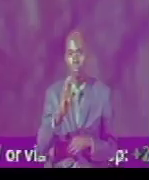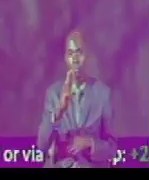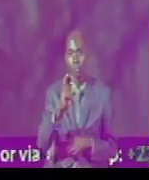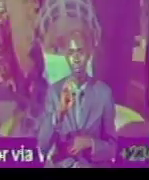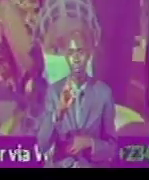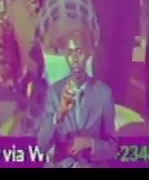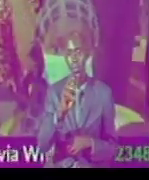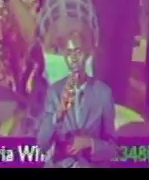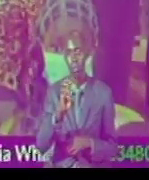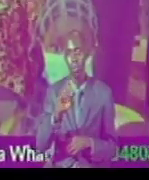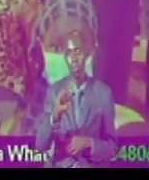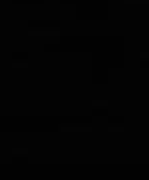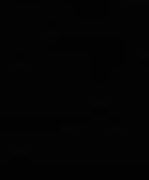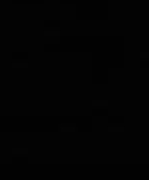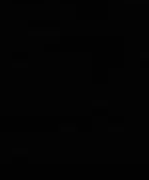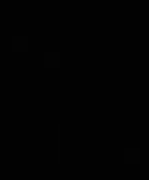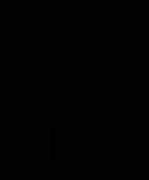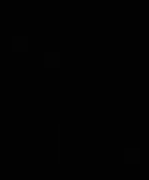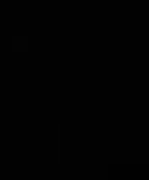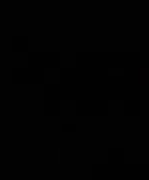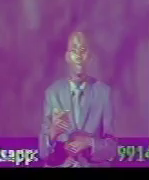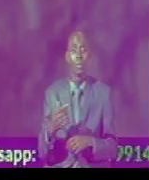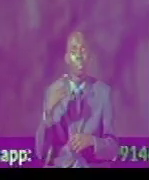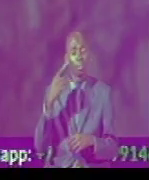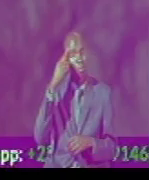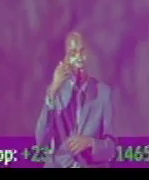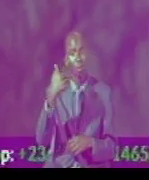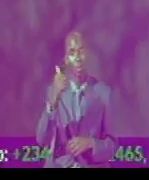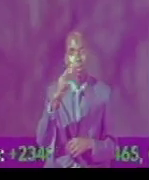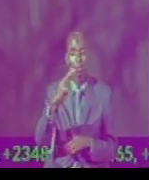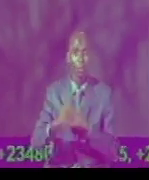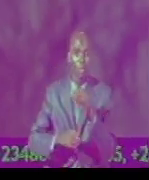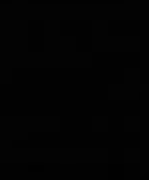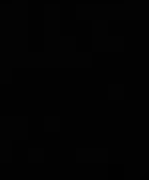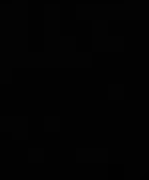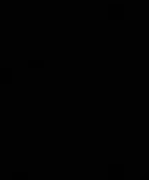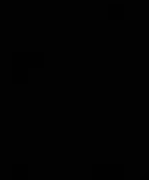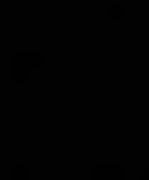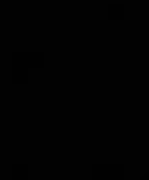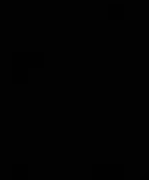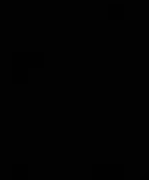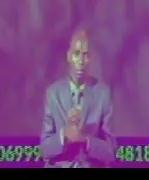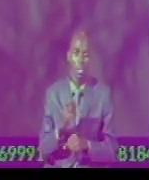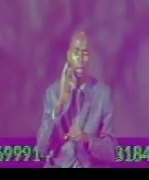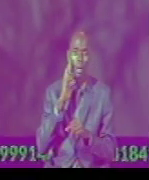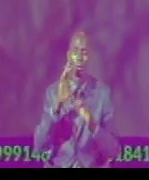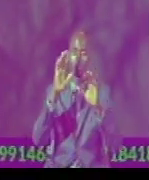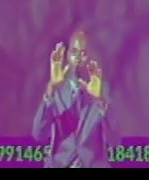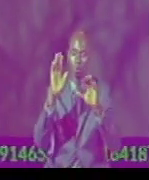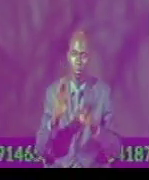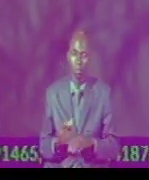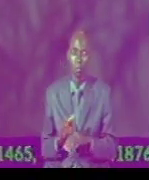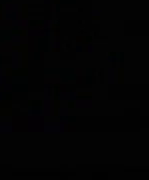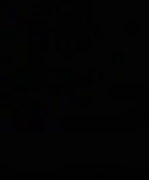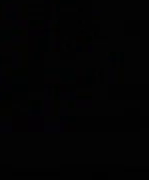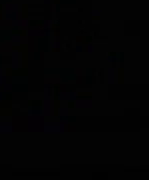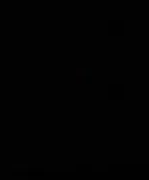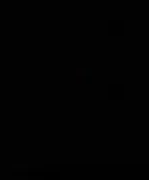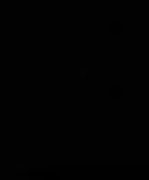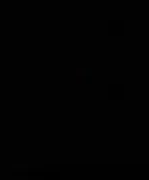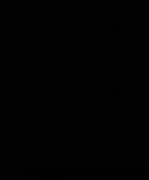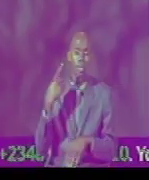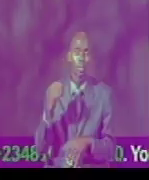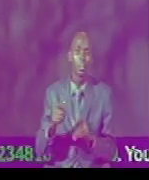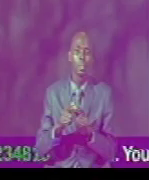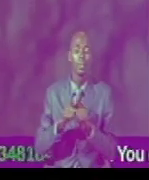I received my healing. At the great miracle explosion, it was too hard for me because I'm among